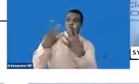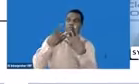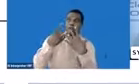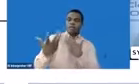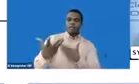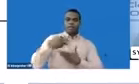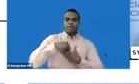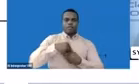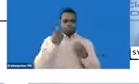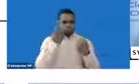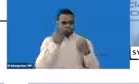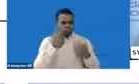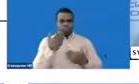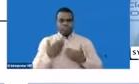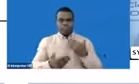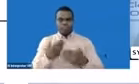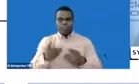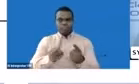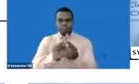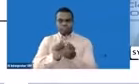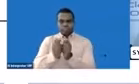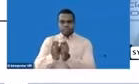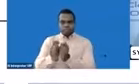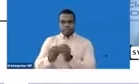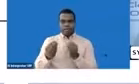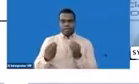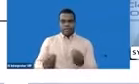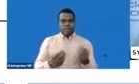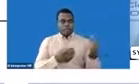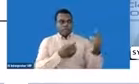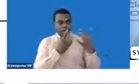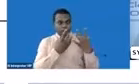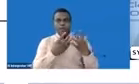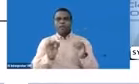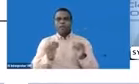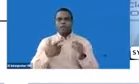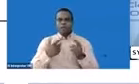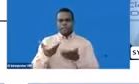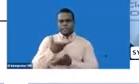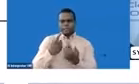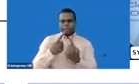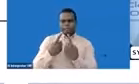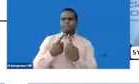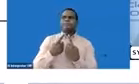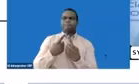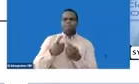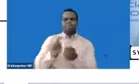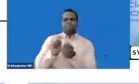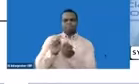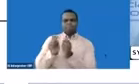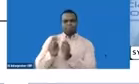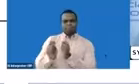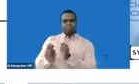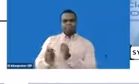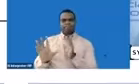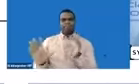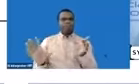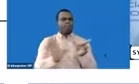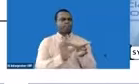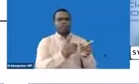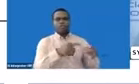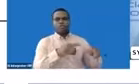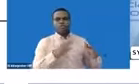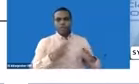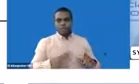and how important user feedback is in the context of the Web Accessibility Directive. And it also presents